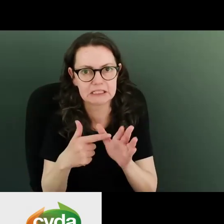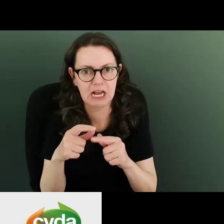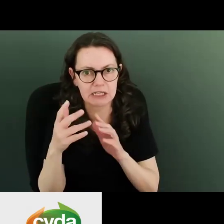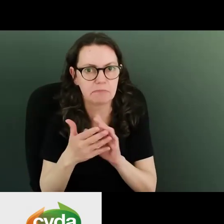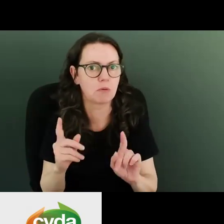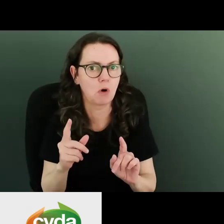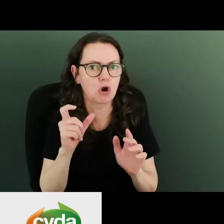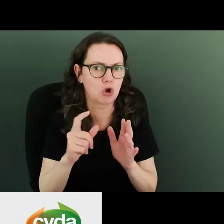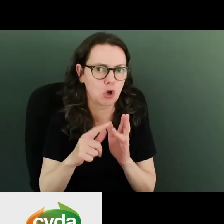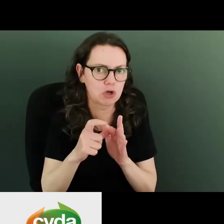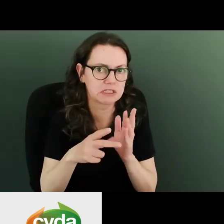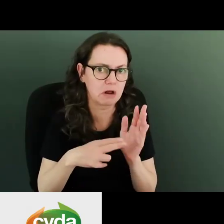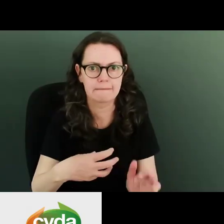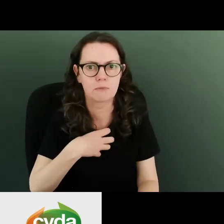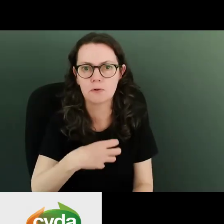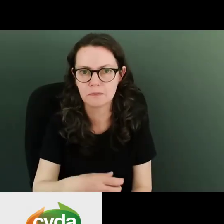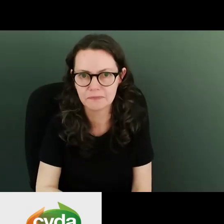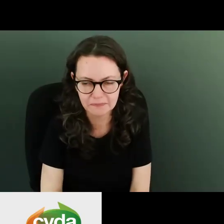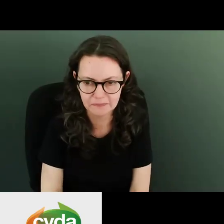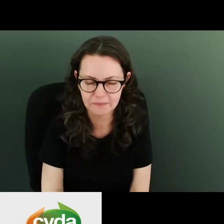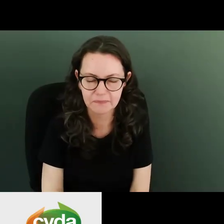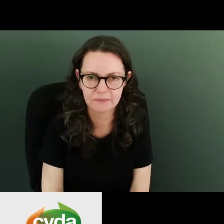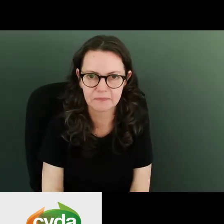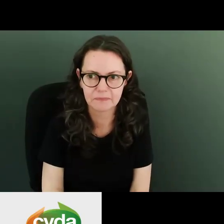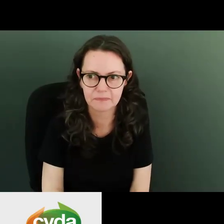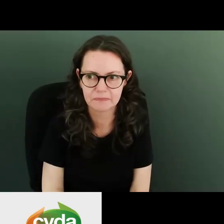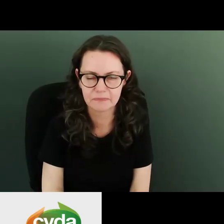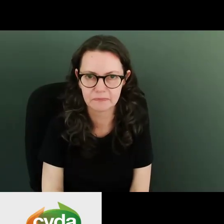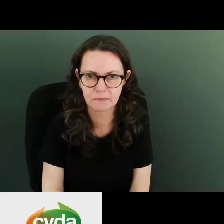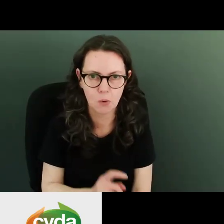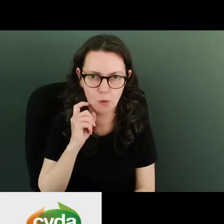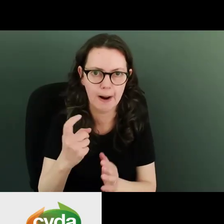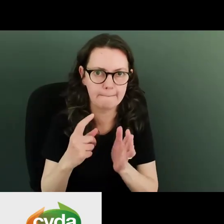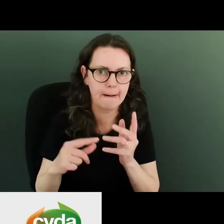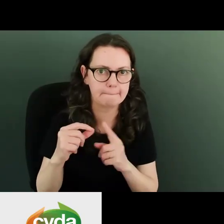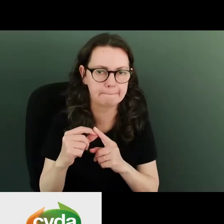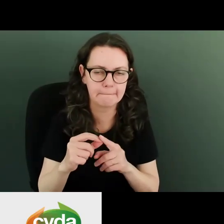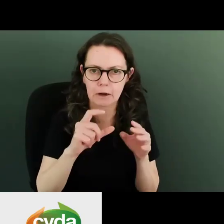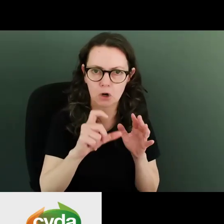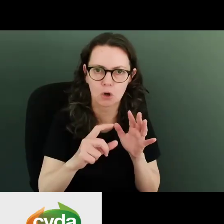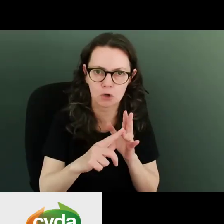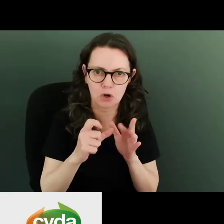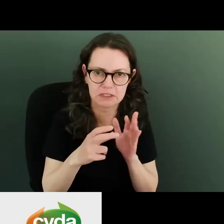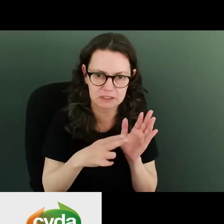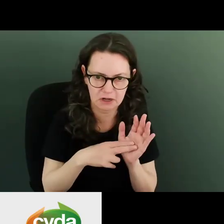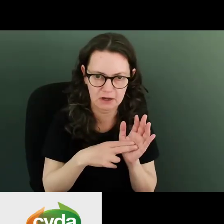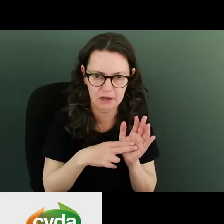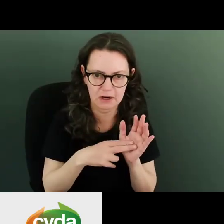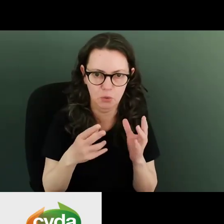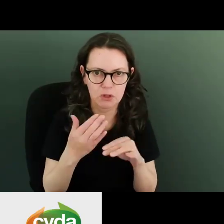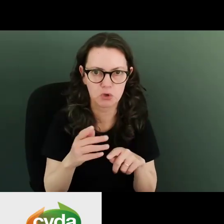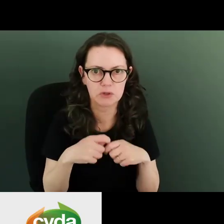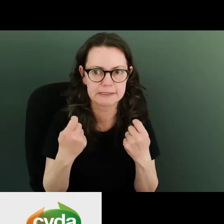of co-design soon. So moving into that next phase of the project with a new team